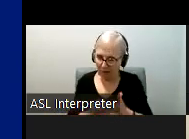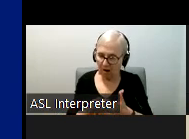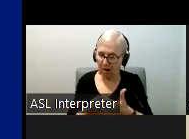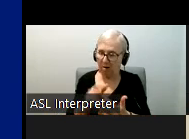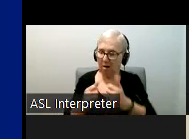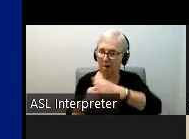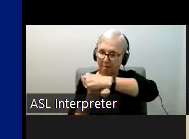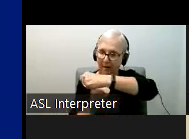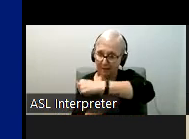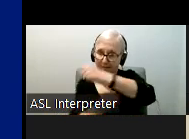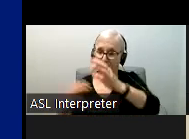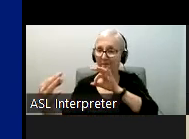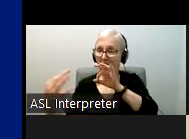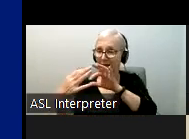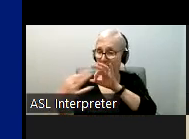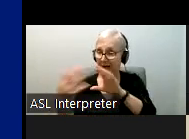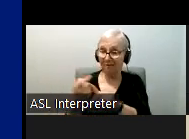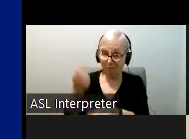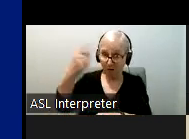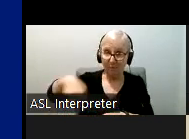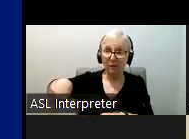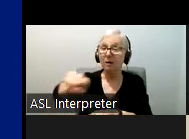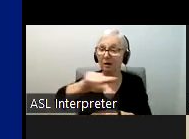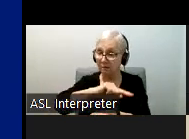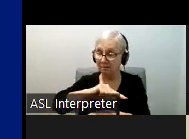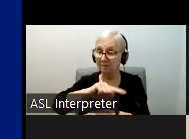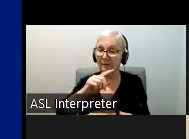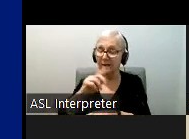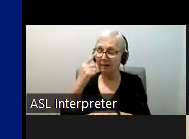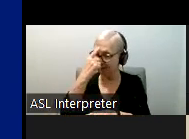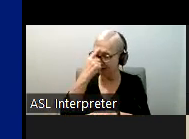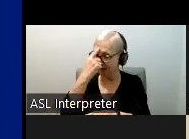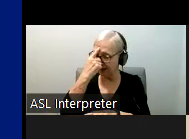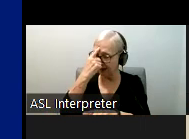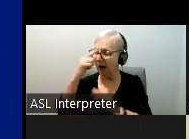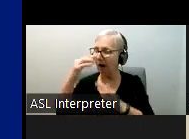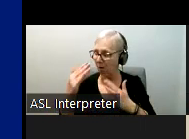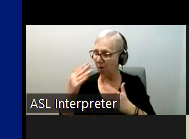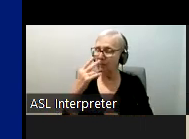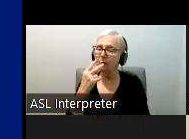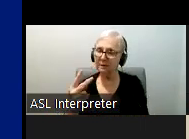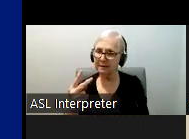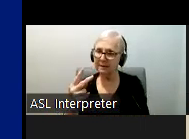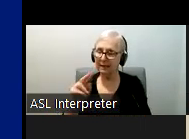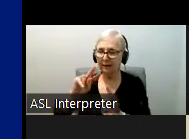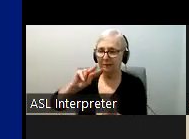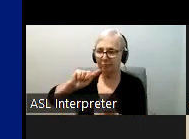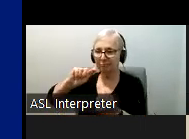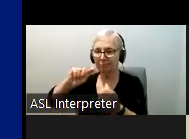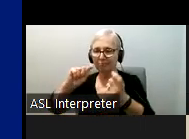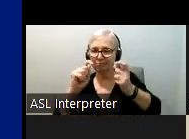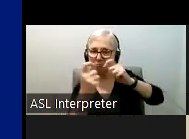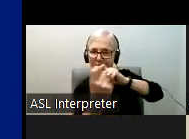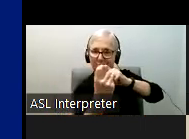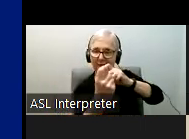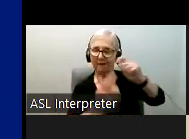directly from you guys. And I think you'll see, I hope you'll see a pivot and feel really good